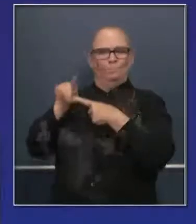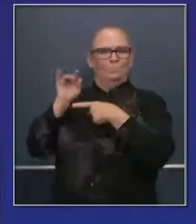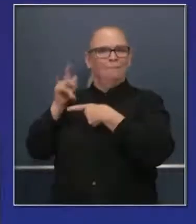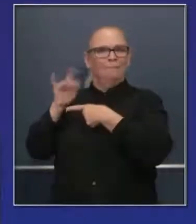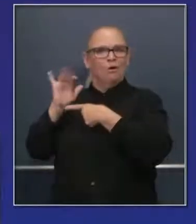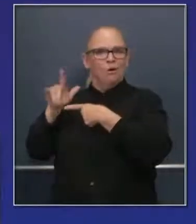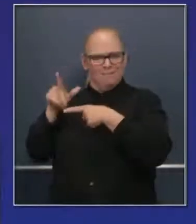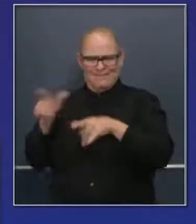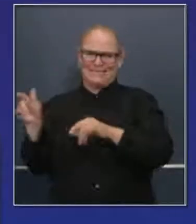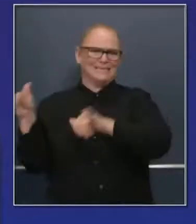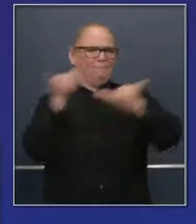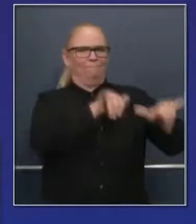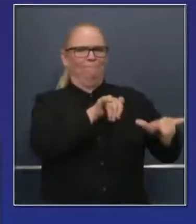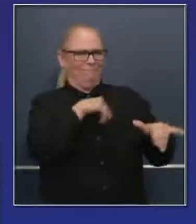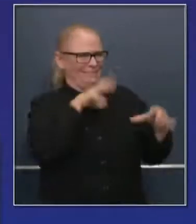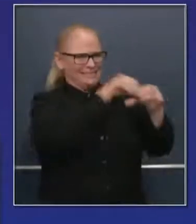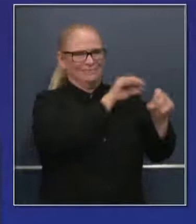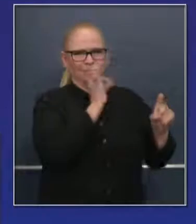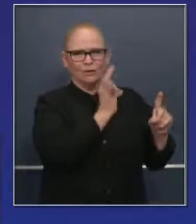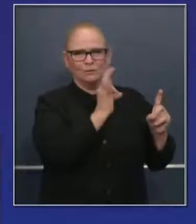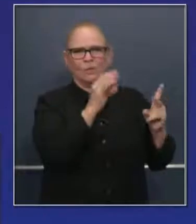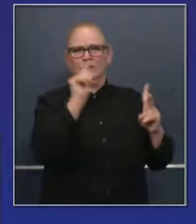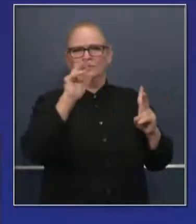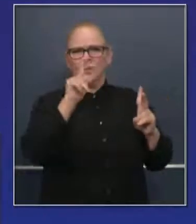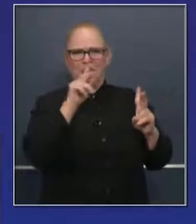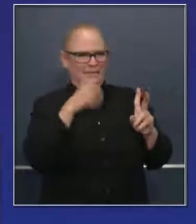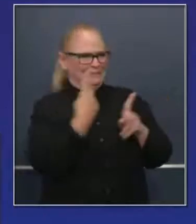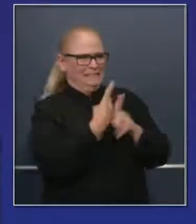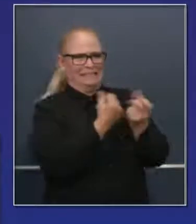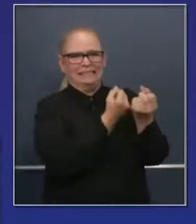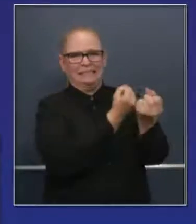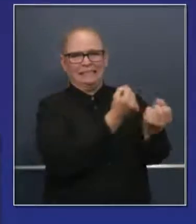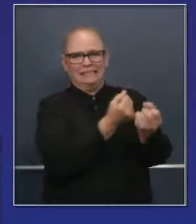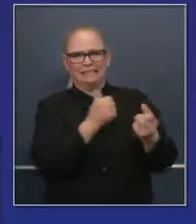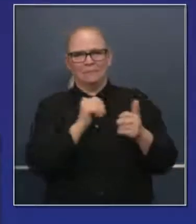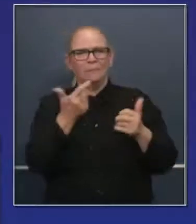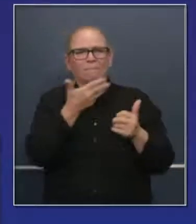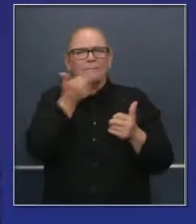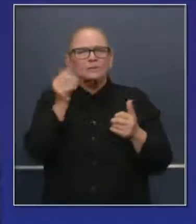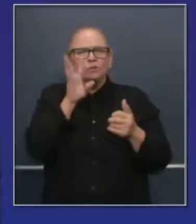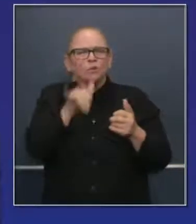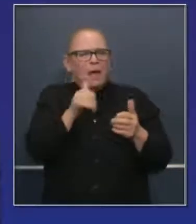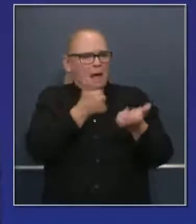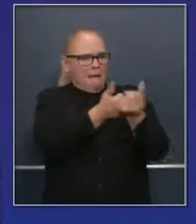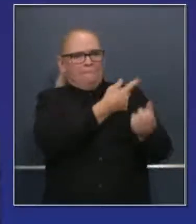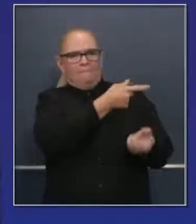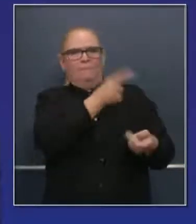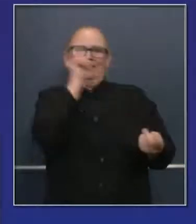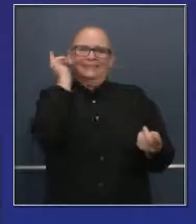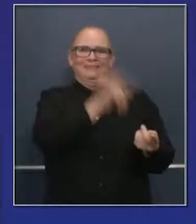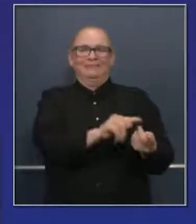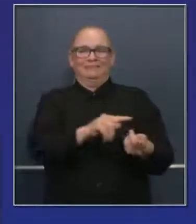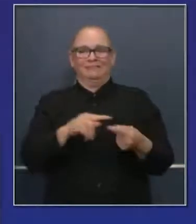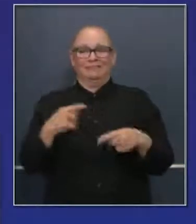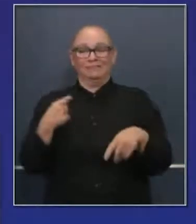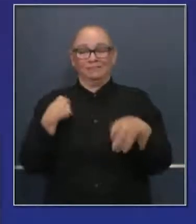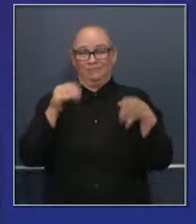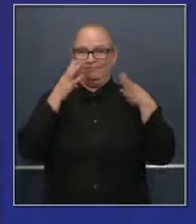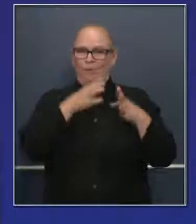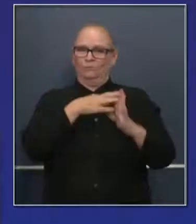collection, the approach in Imperial, and beginning that approach in the Central Valley. Why the Central Valley? Well, again, this